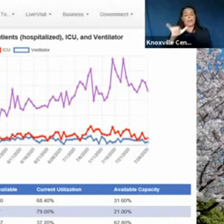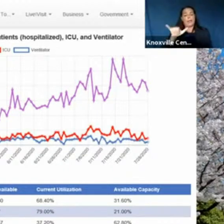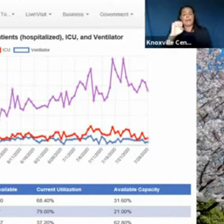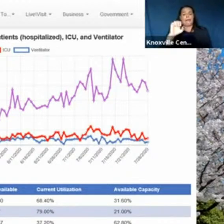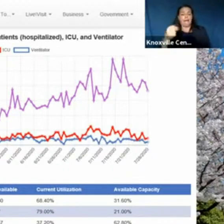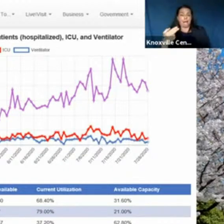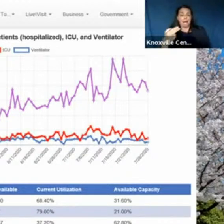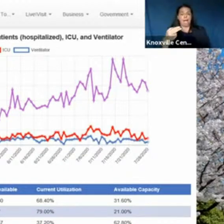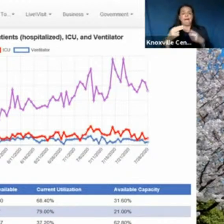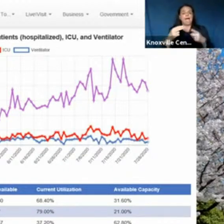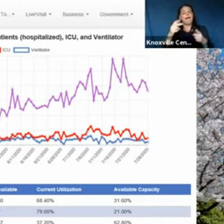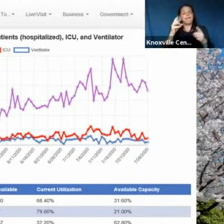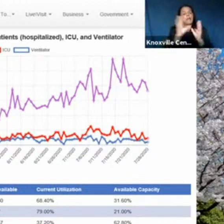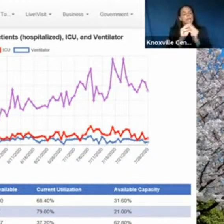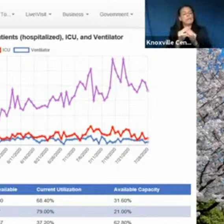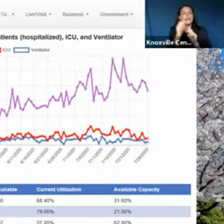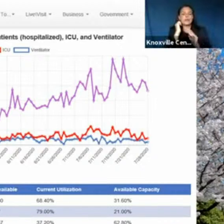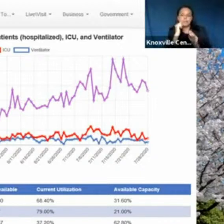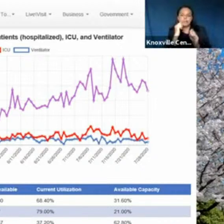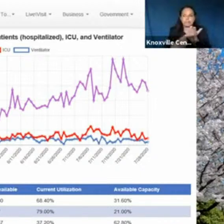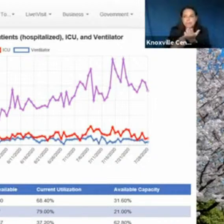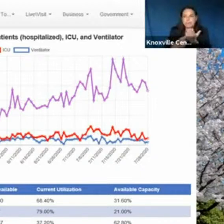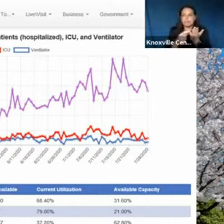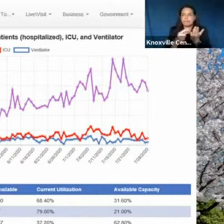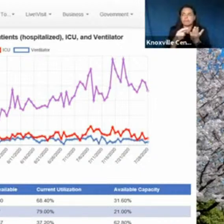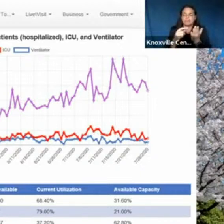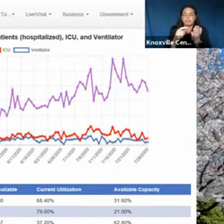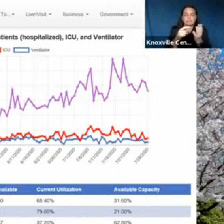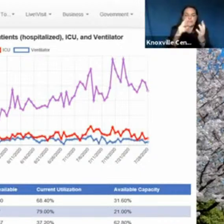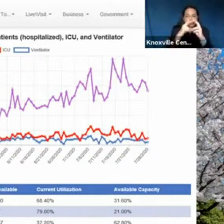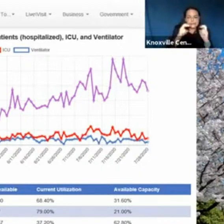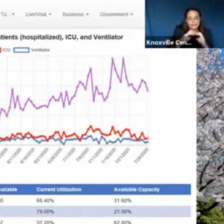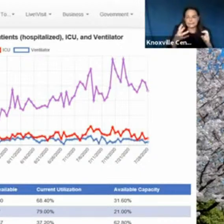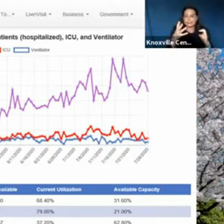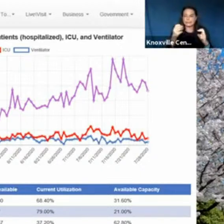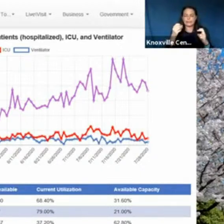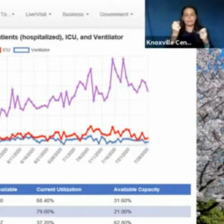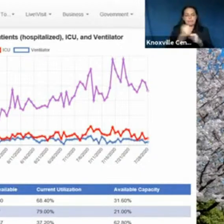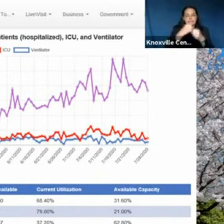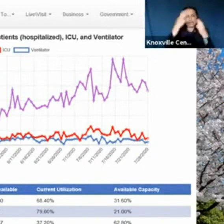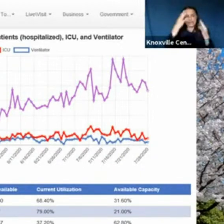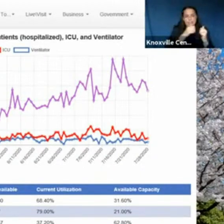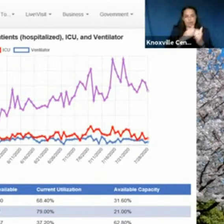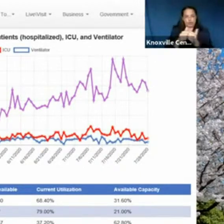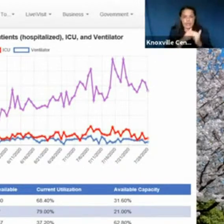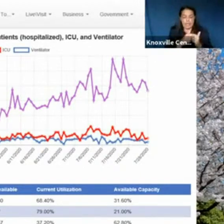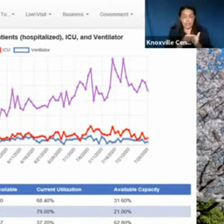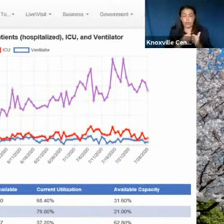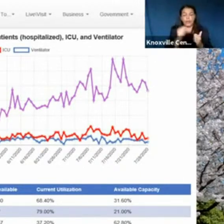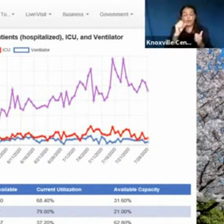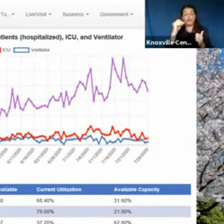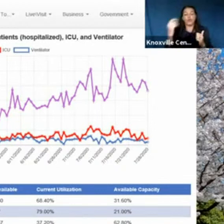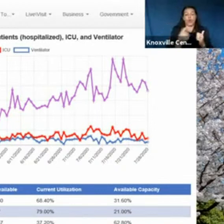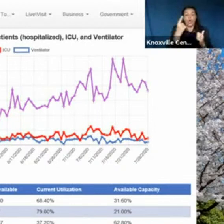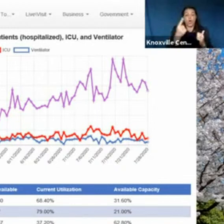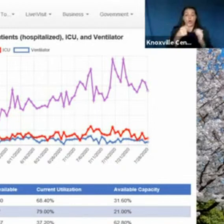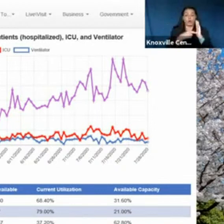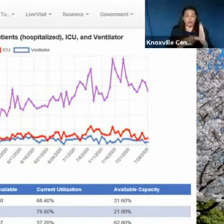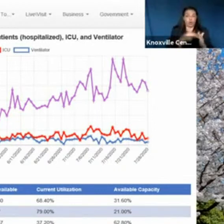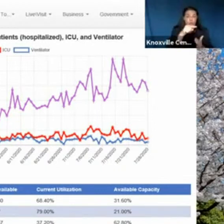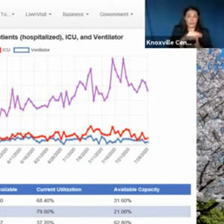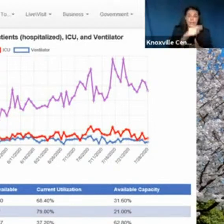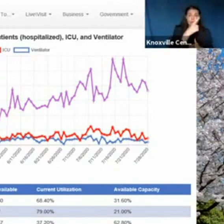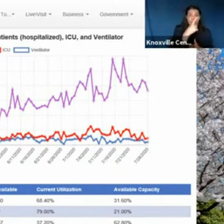the situation, and plan their response together. As always, decisions regarding how to classify this benchmark as green, yellow, or